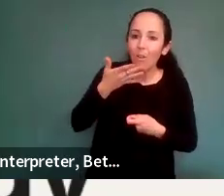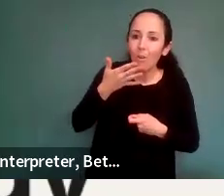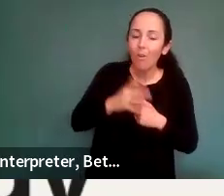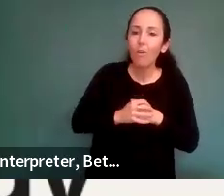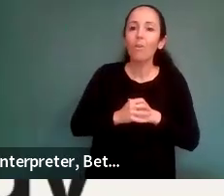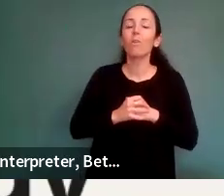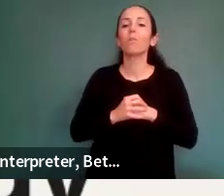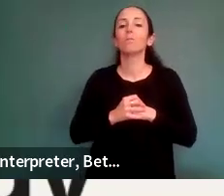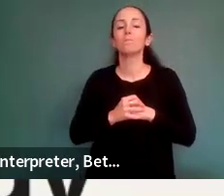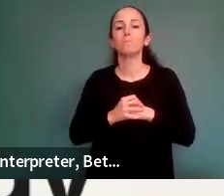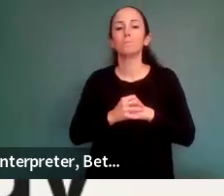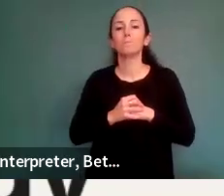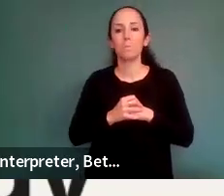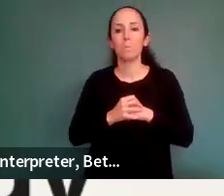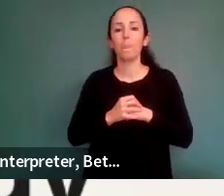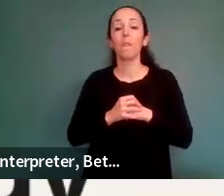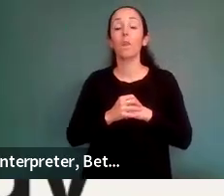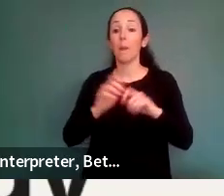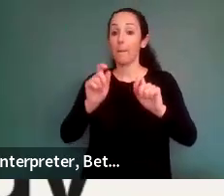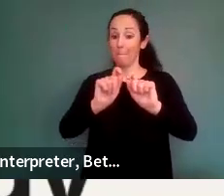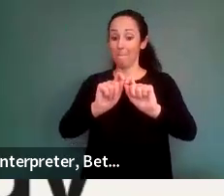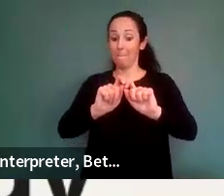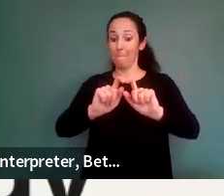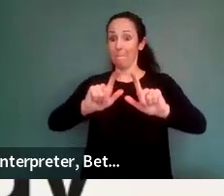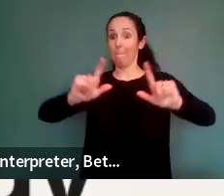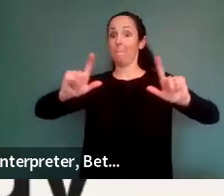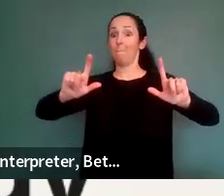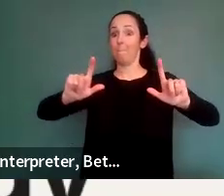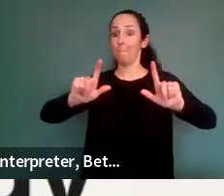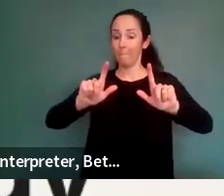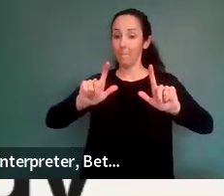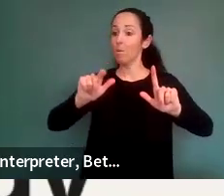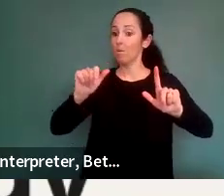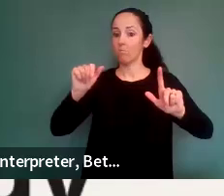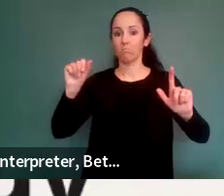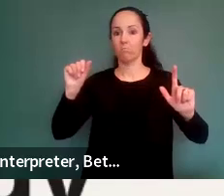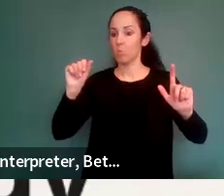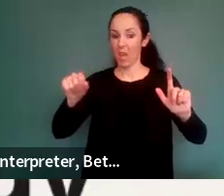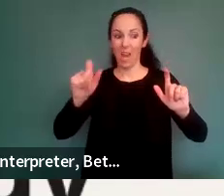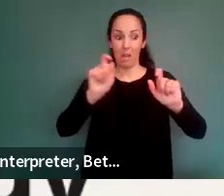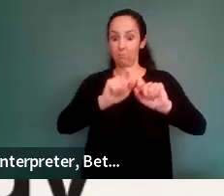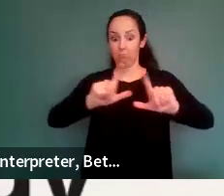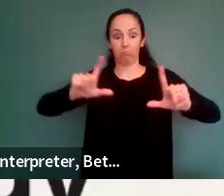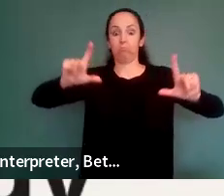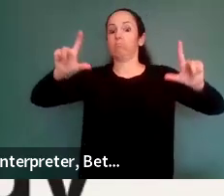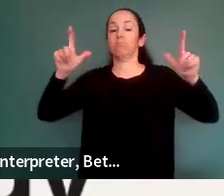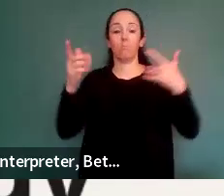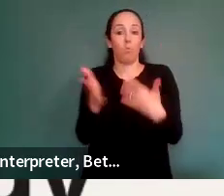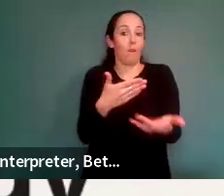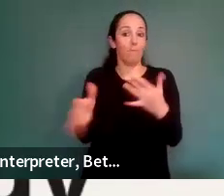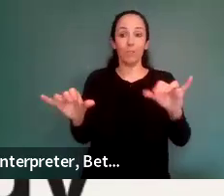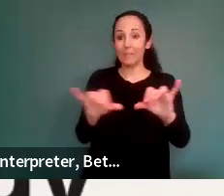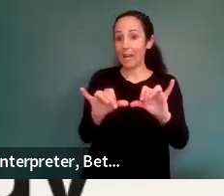pointer. And the magnification, you can simply magnify as much as you like. And of